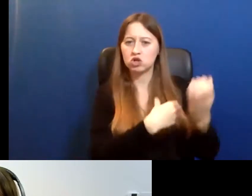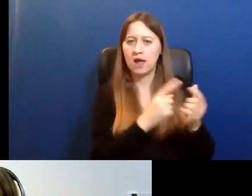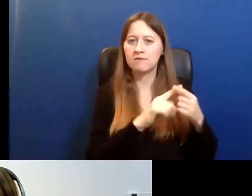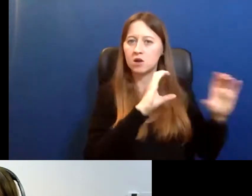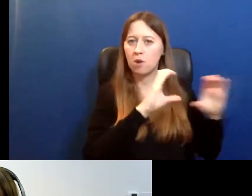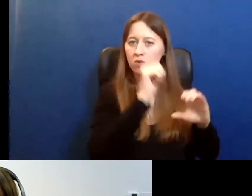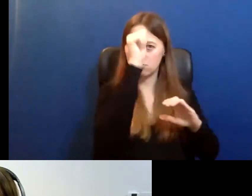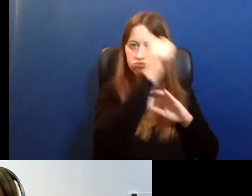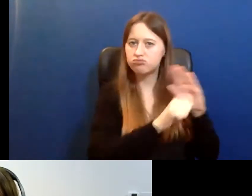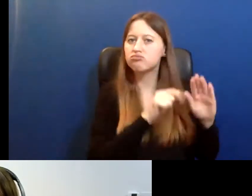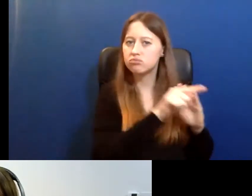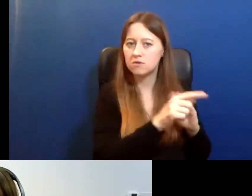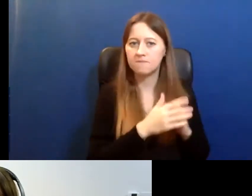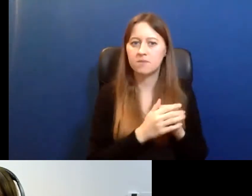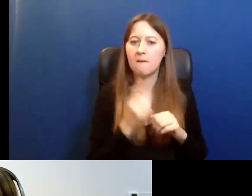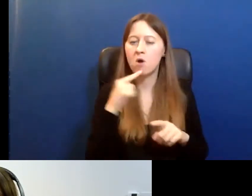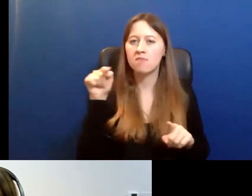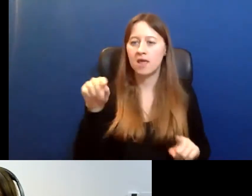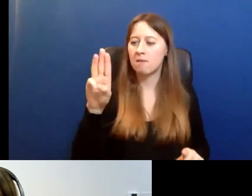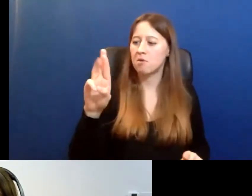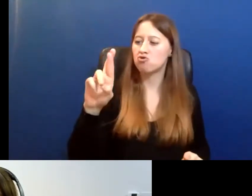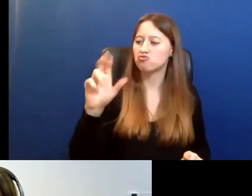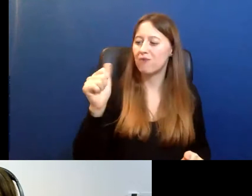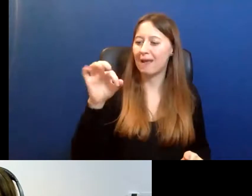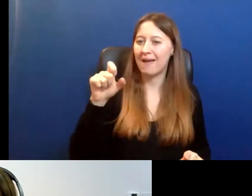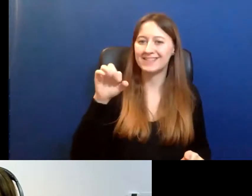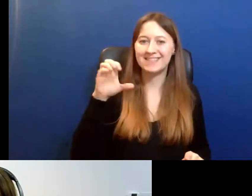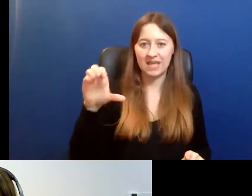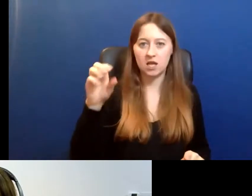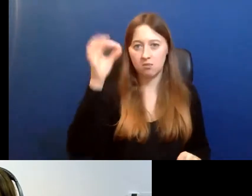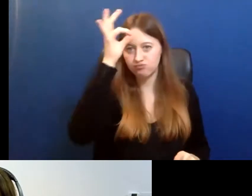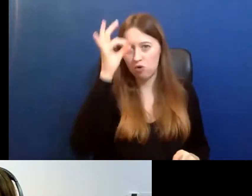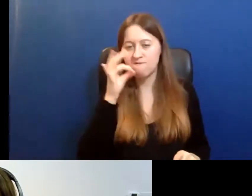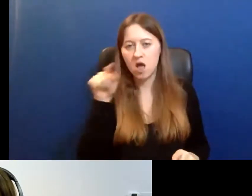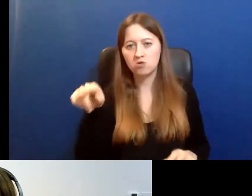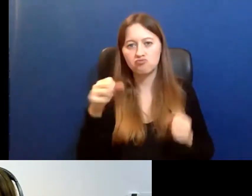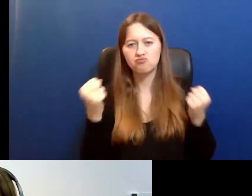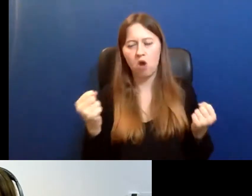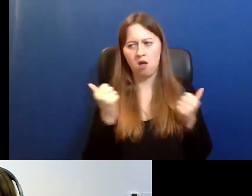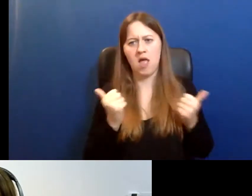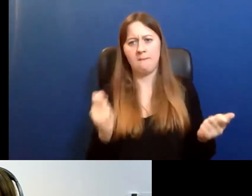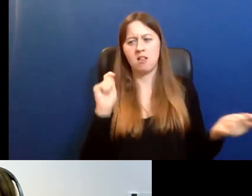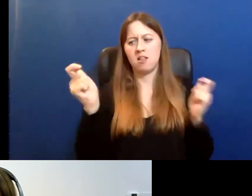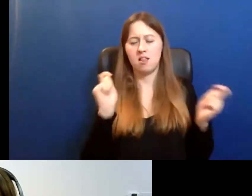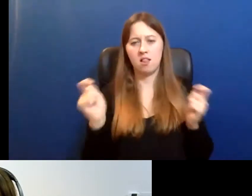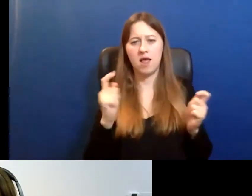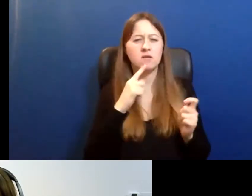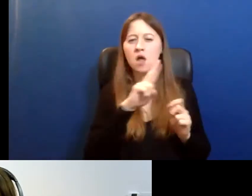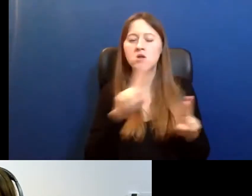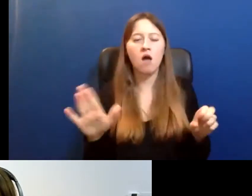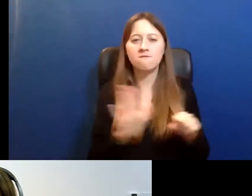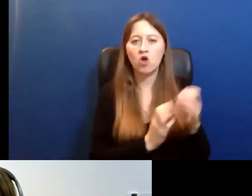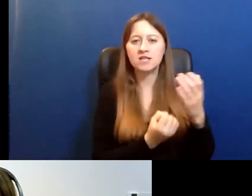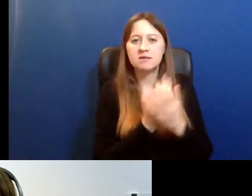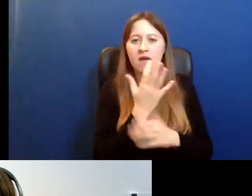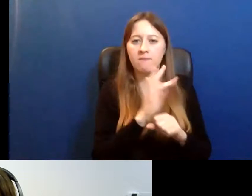And I'd sort of say the Pragmatic Profile is quite adaptable. It's obviously not developed for sign languages, but I think it's